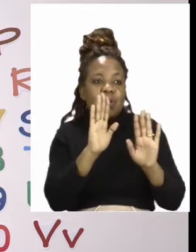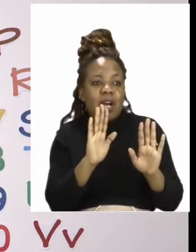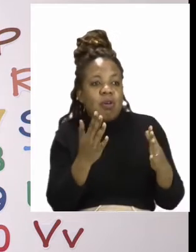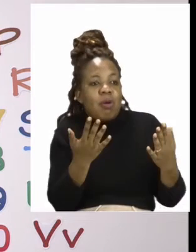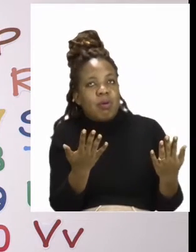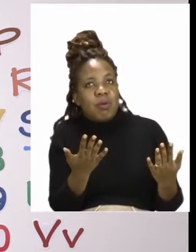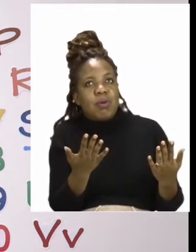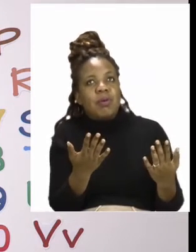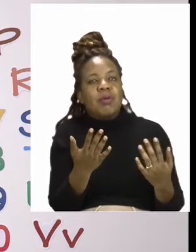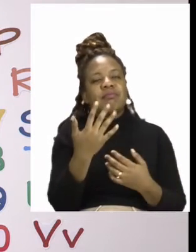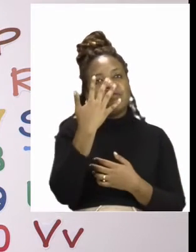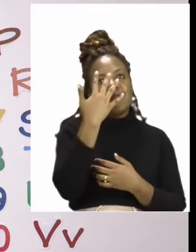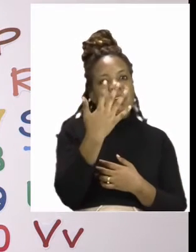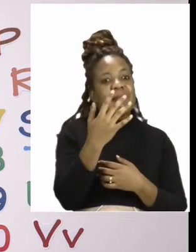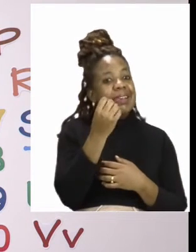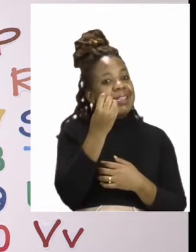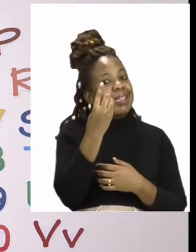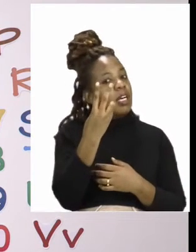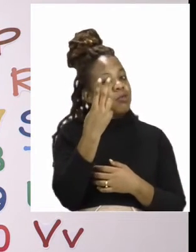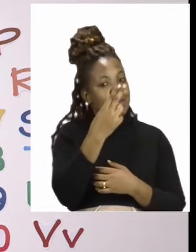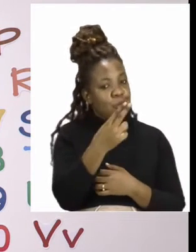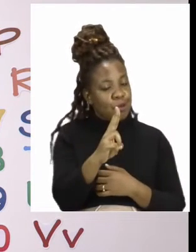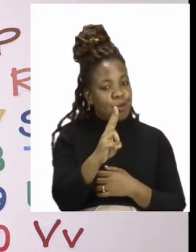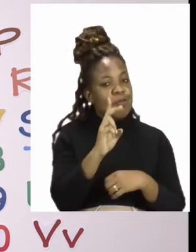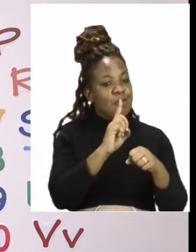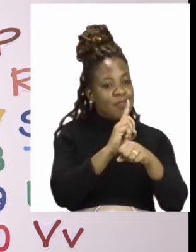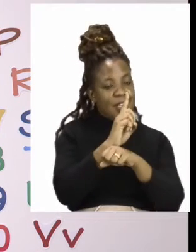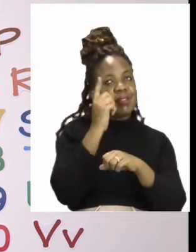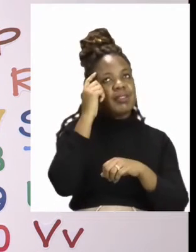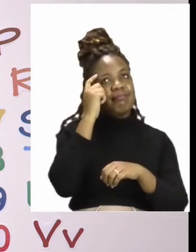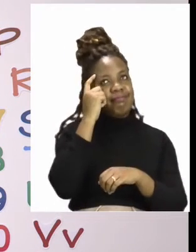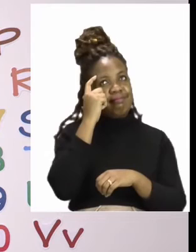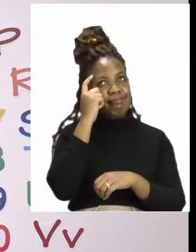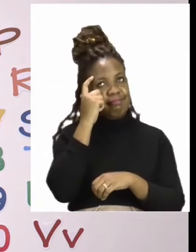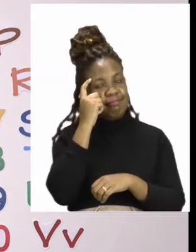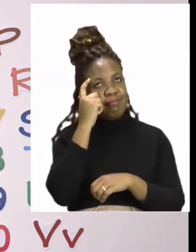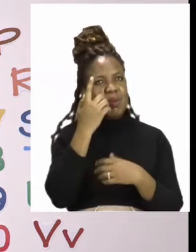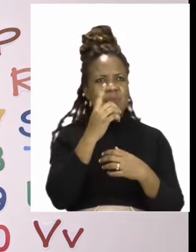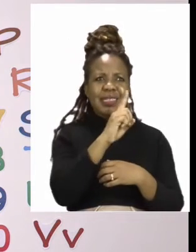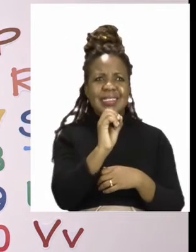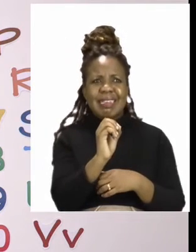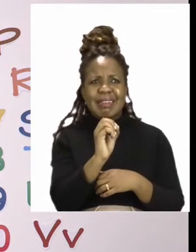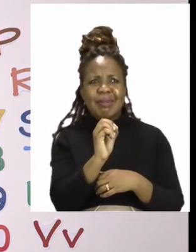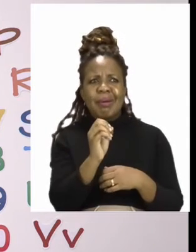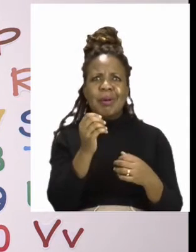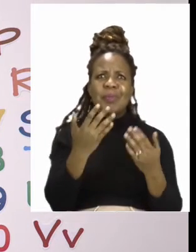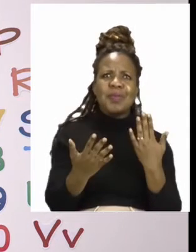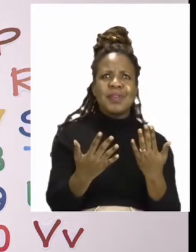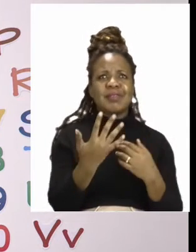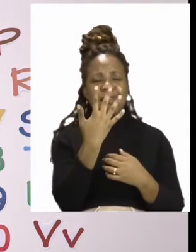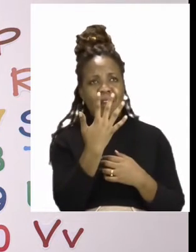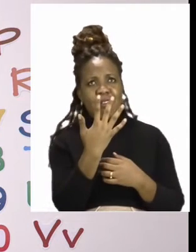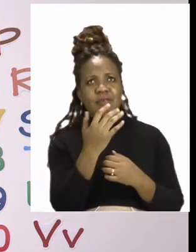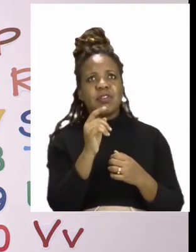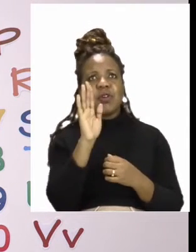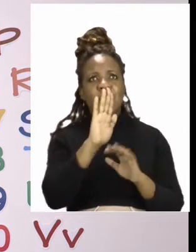we're just guessing. So I'm going to count for you, and you by then have to guess which one.